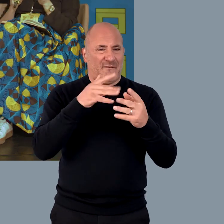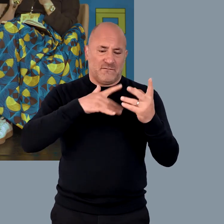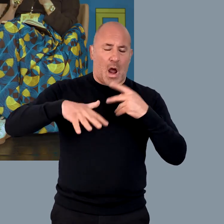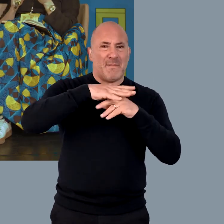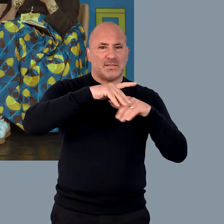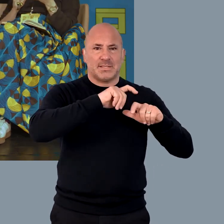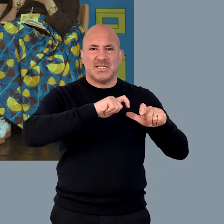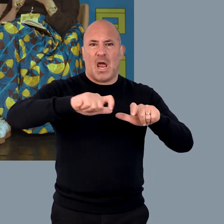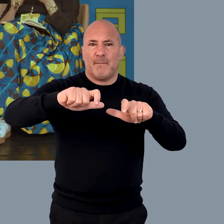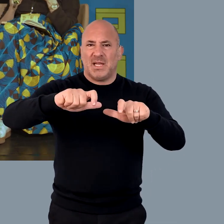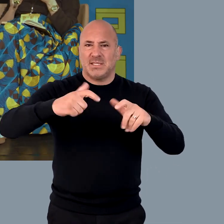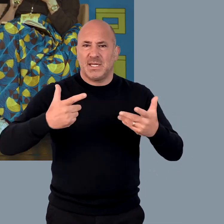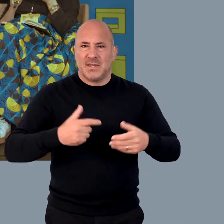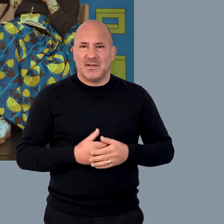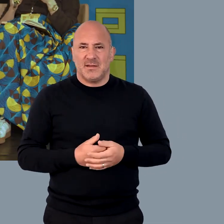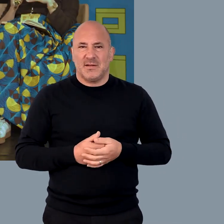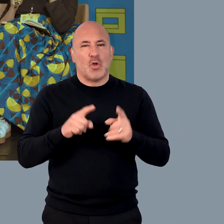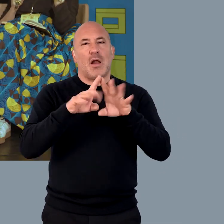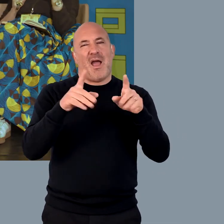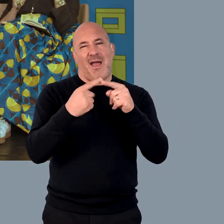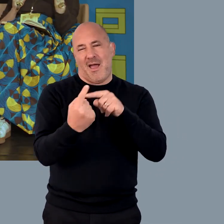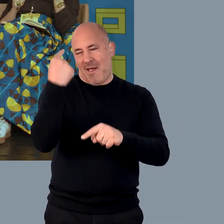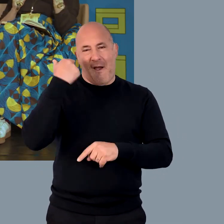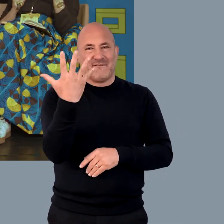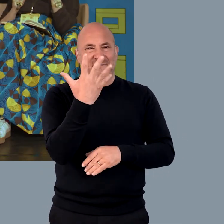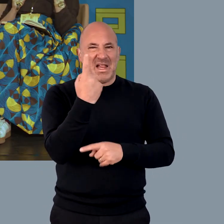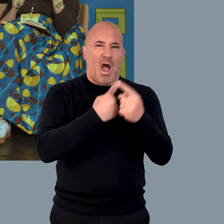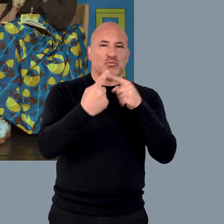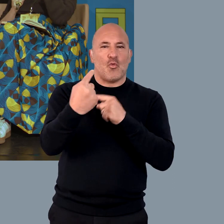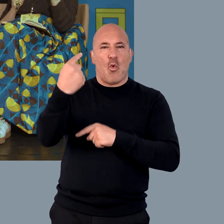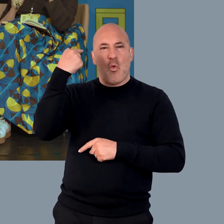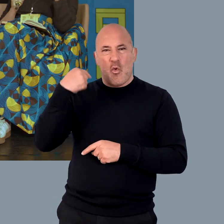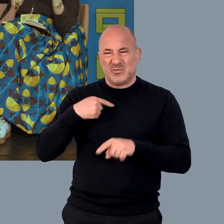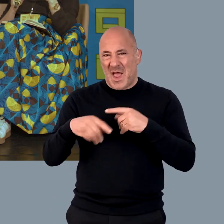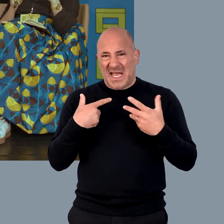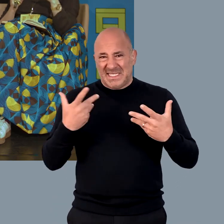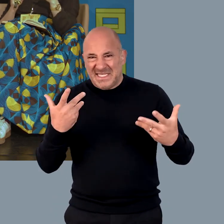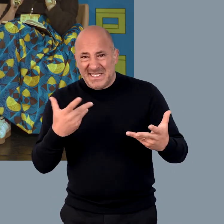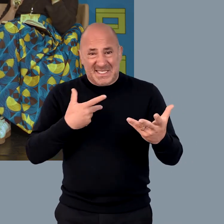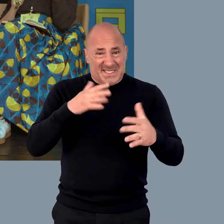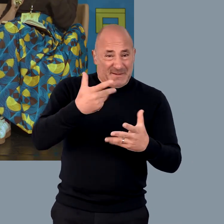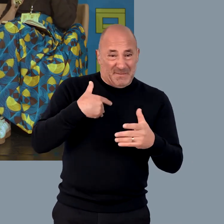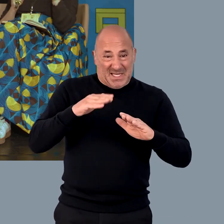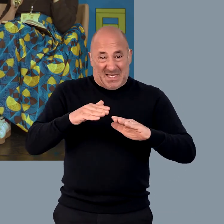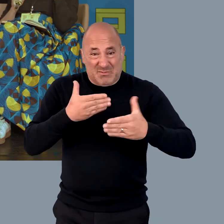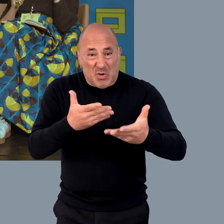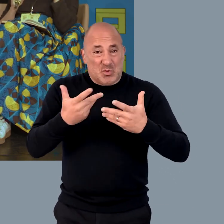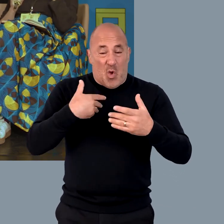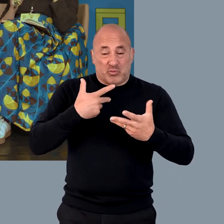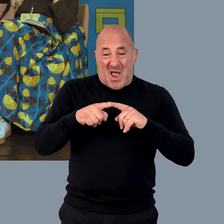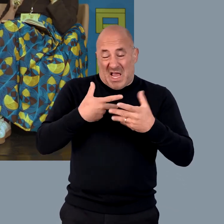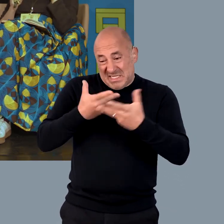aligned kind of objectives around environmental sustainability. So it's not like when I started working in the field 15 years ago, you'd be trying to